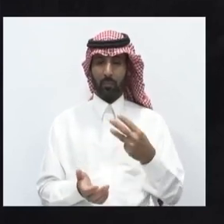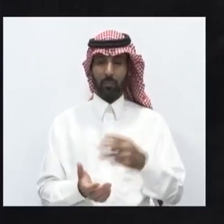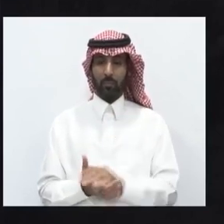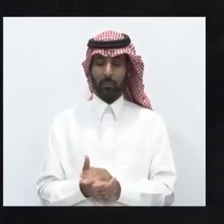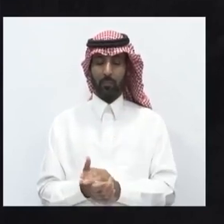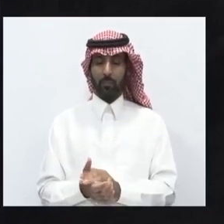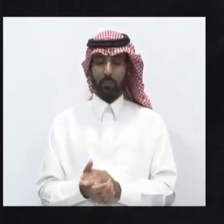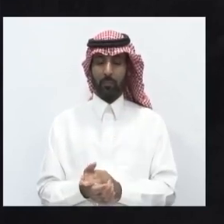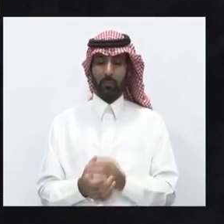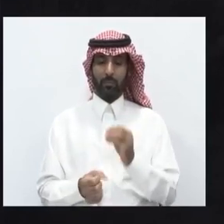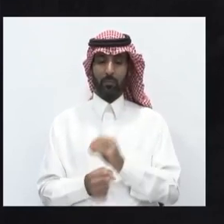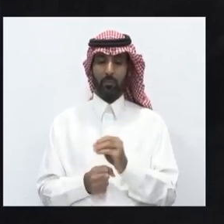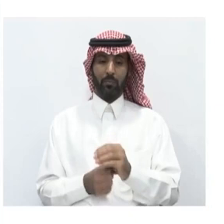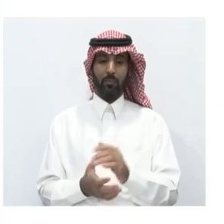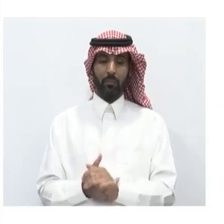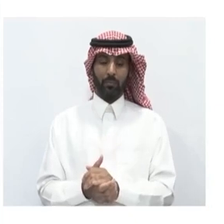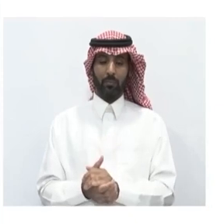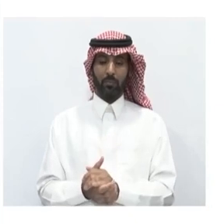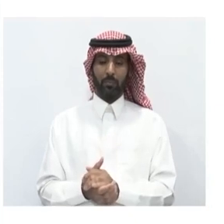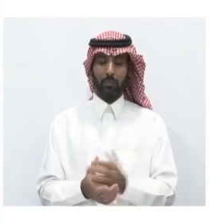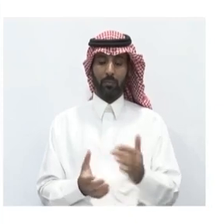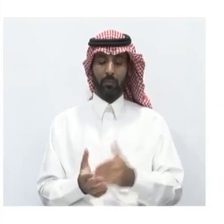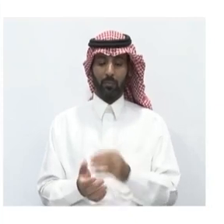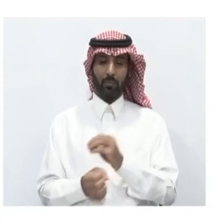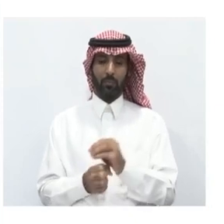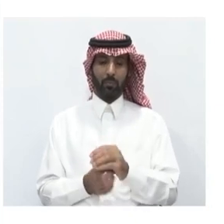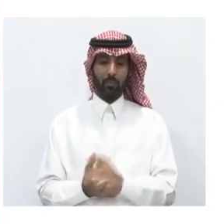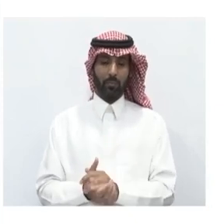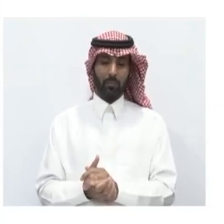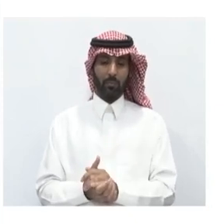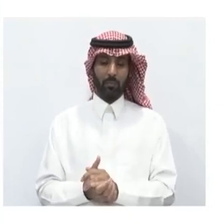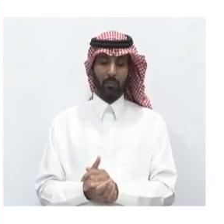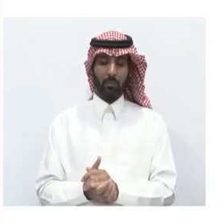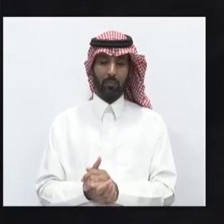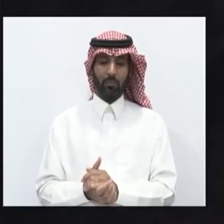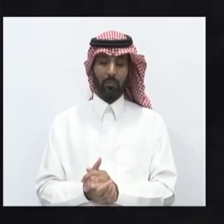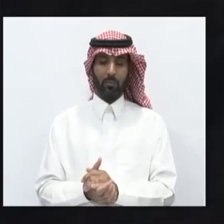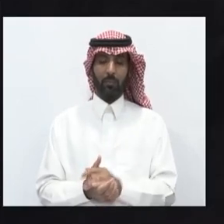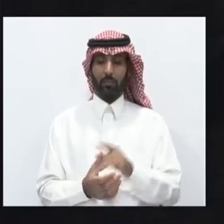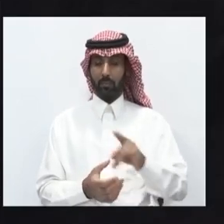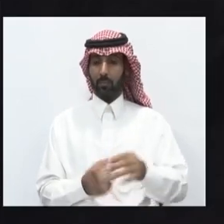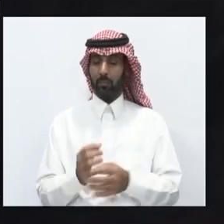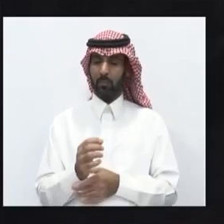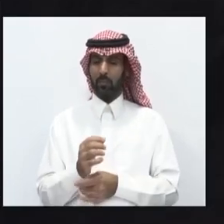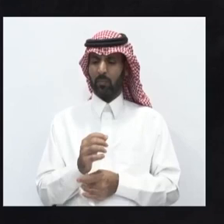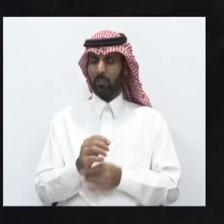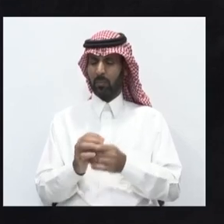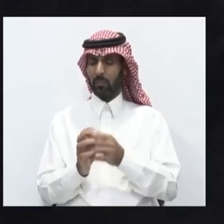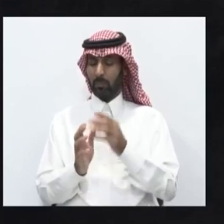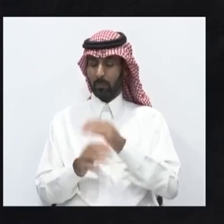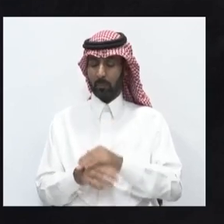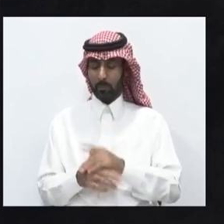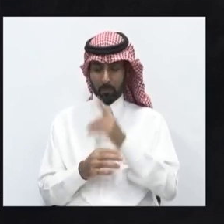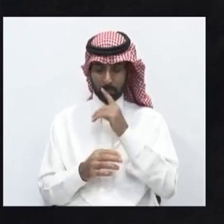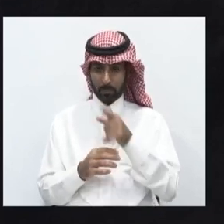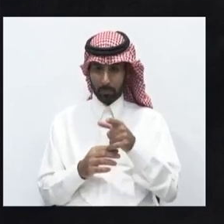while he explained it to the, while the flight attendant explained it to him. And remember that flight attendant, this term is applied